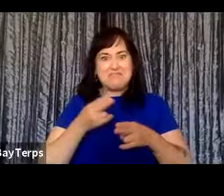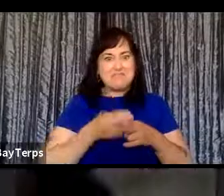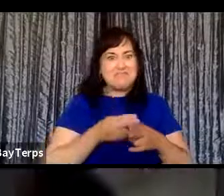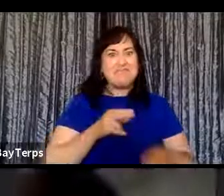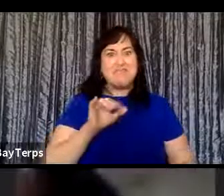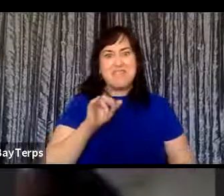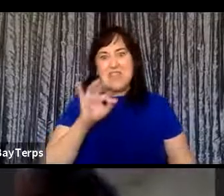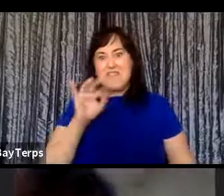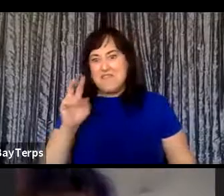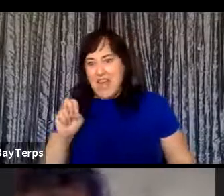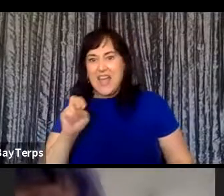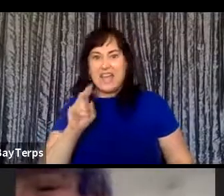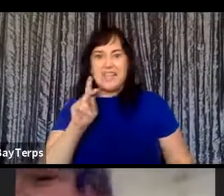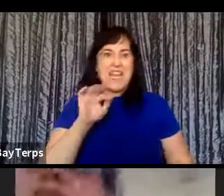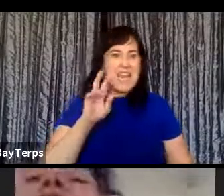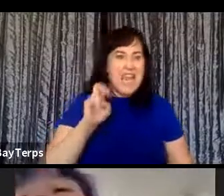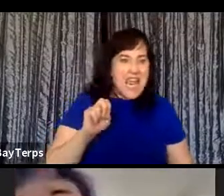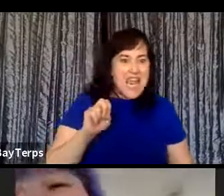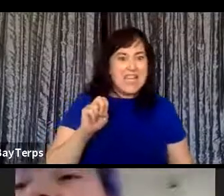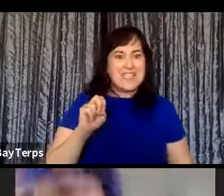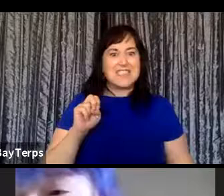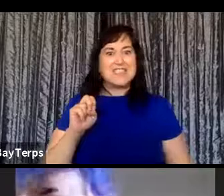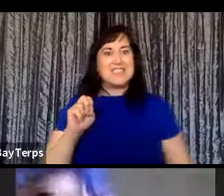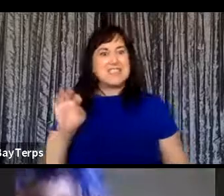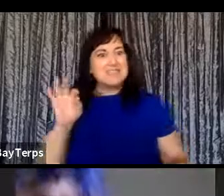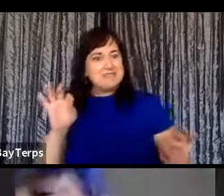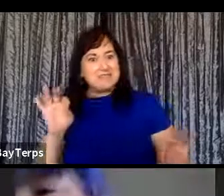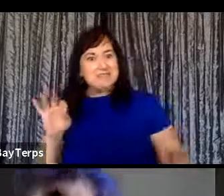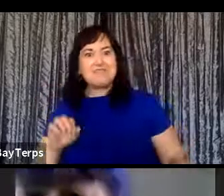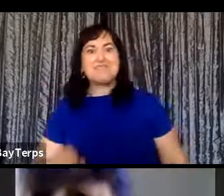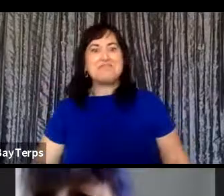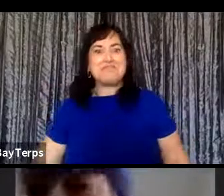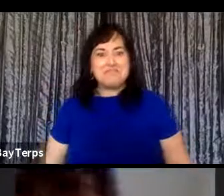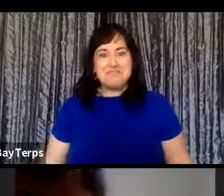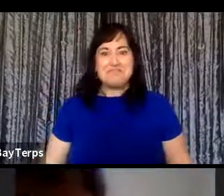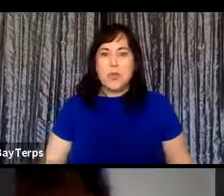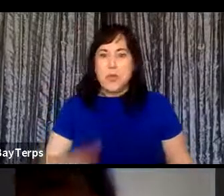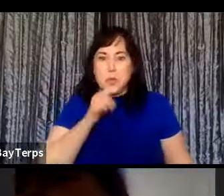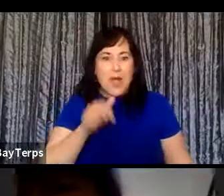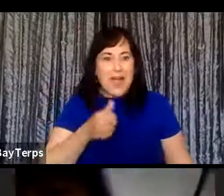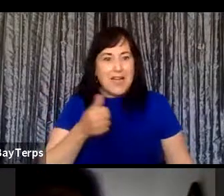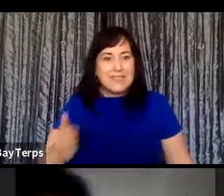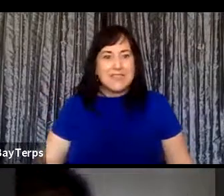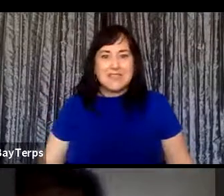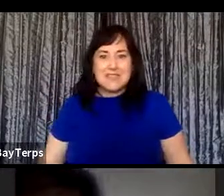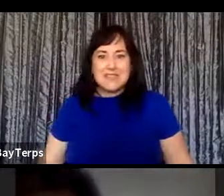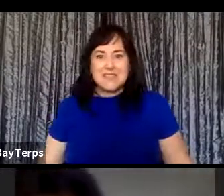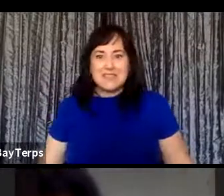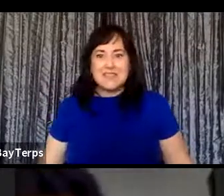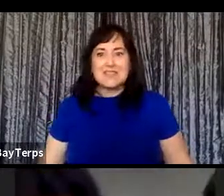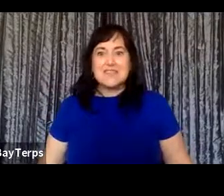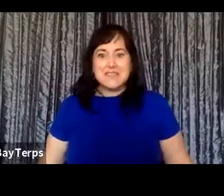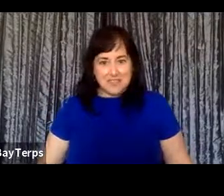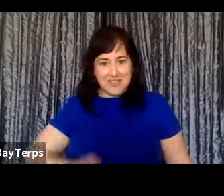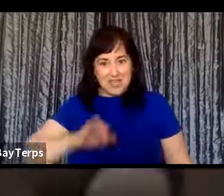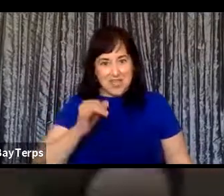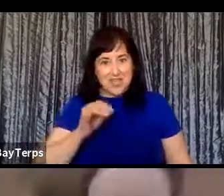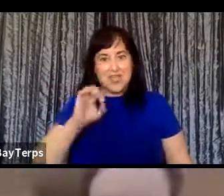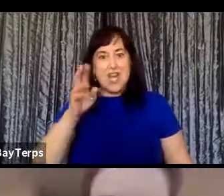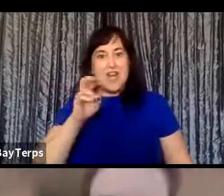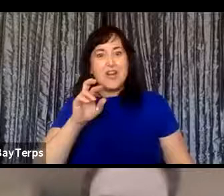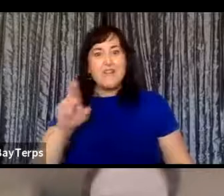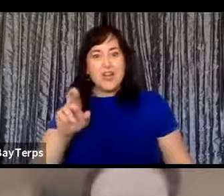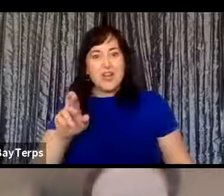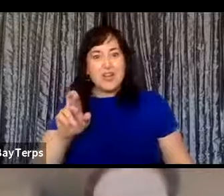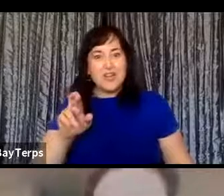Yvette, Kate. This is good. This is good. Who else have we got? This is good. Jennifer. If you